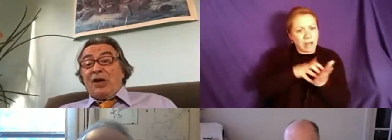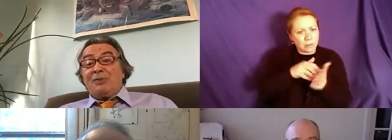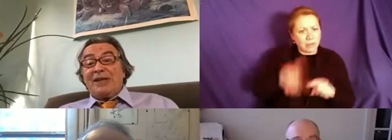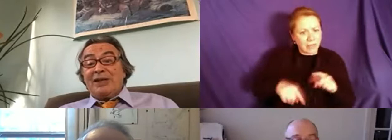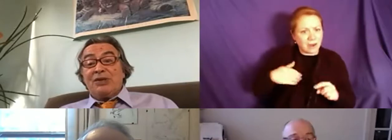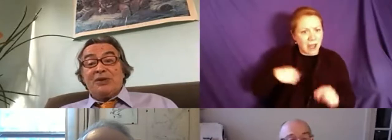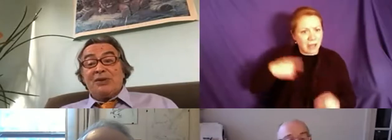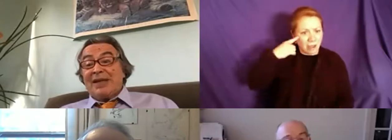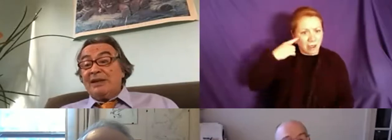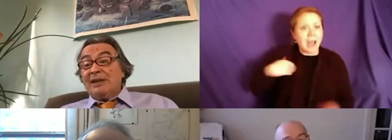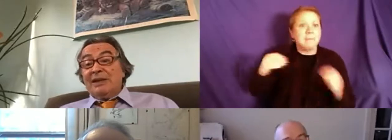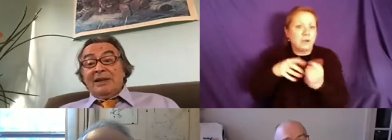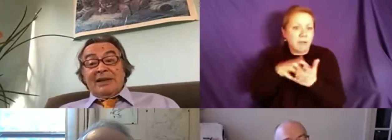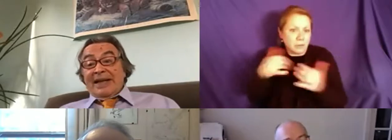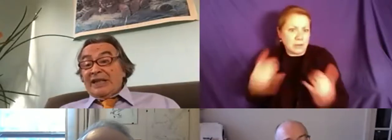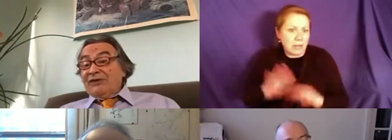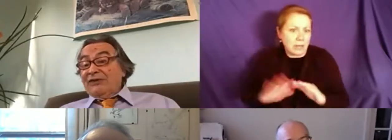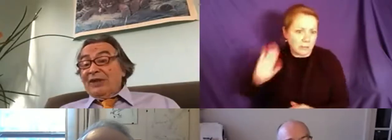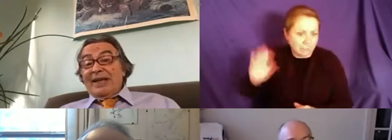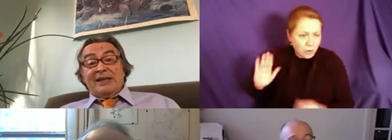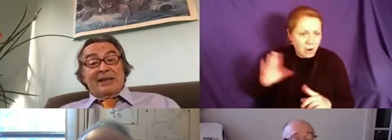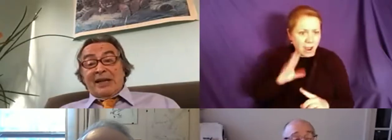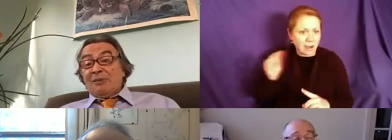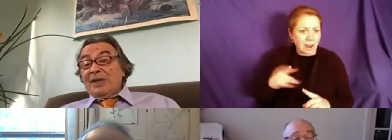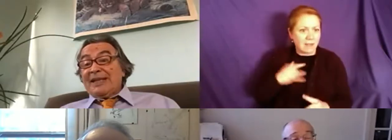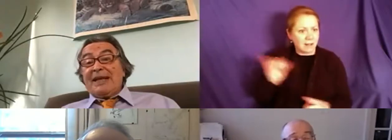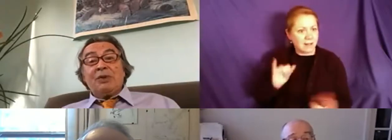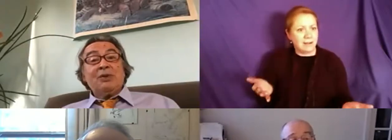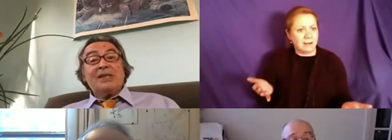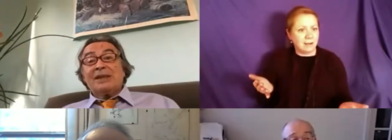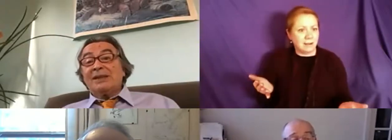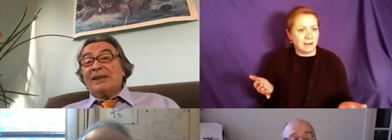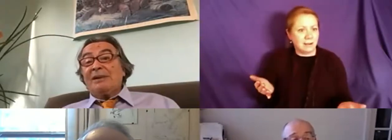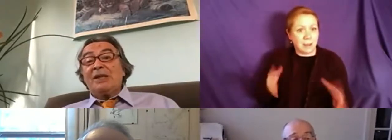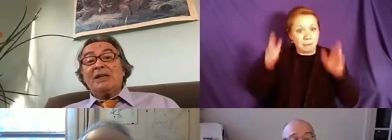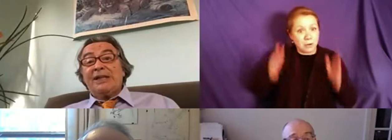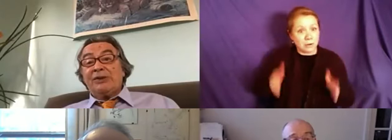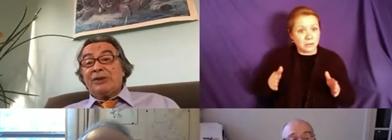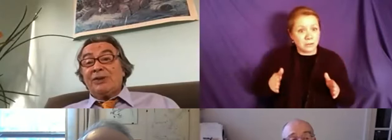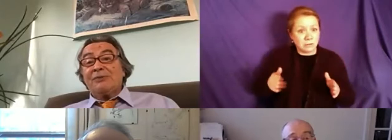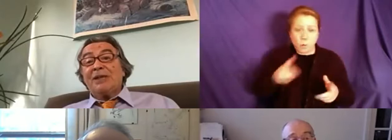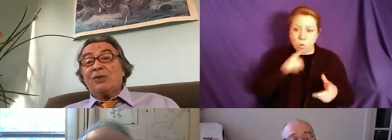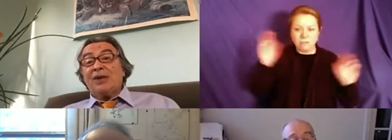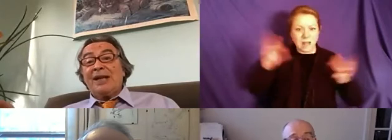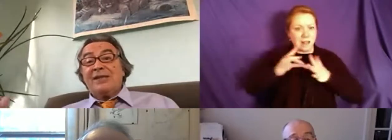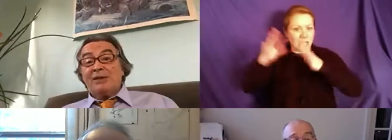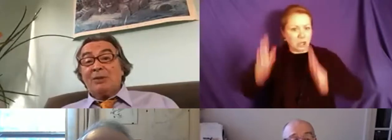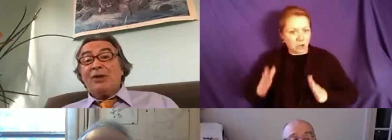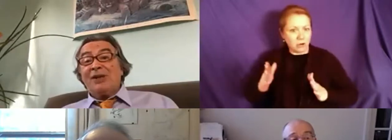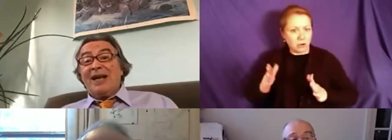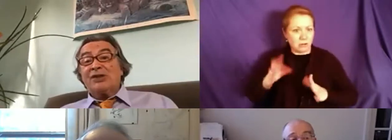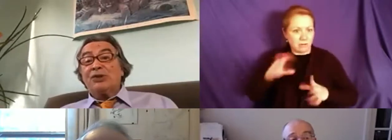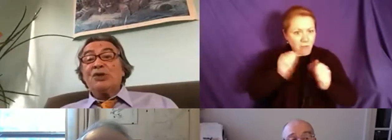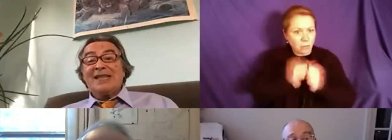much more vulnerable than I used to. And I just feel like as someone who had been a leader in terms of being organized,